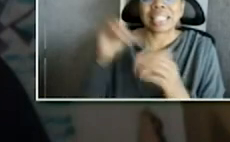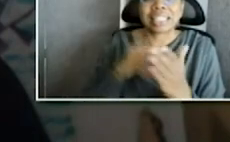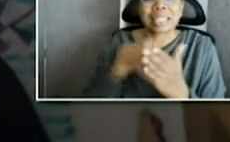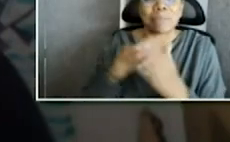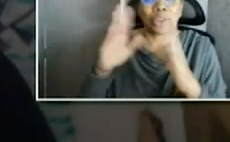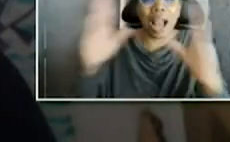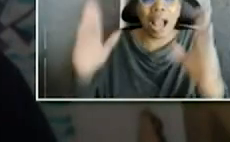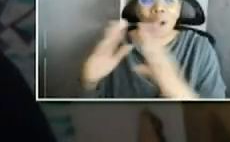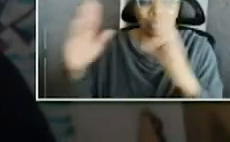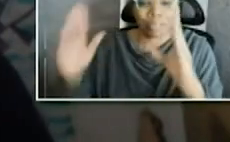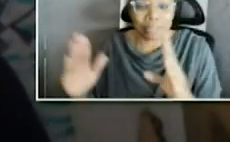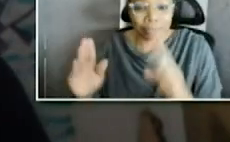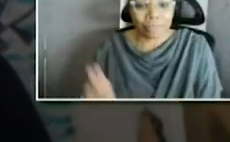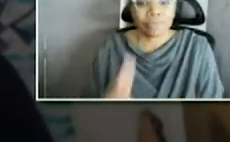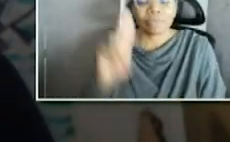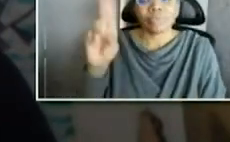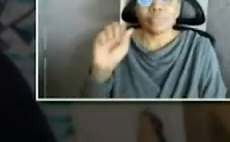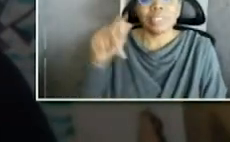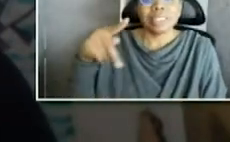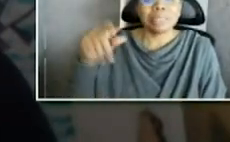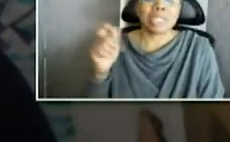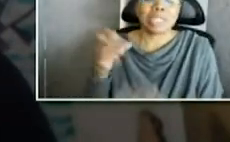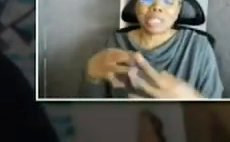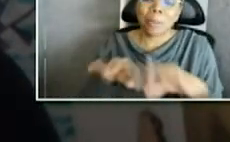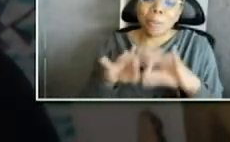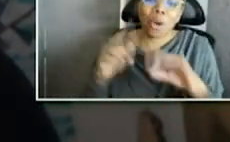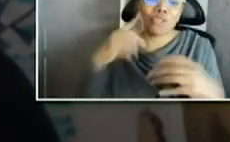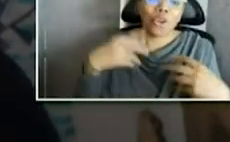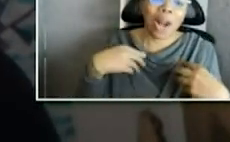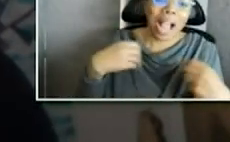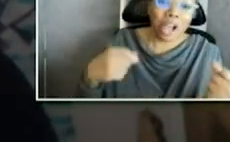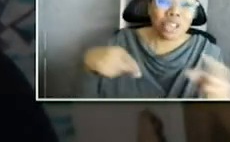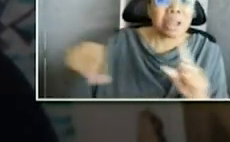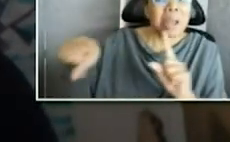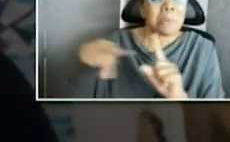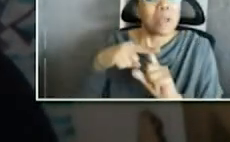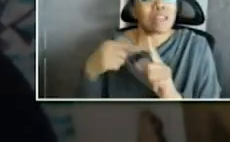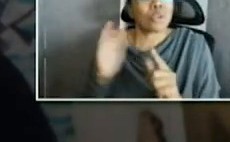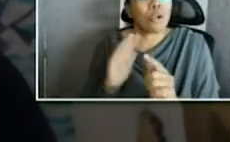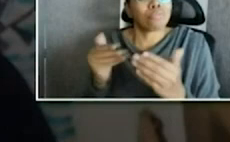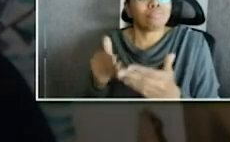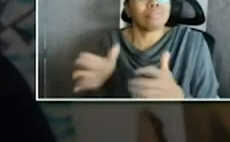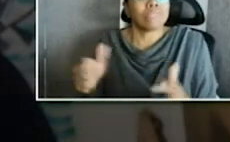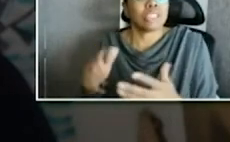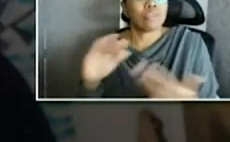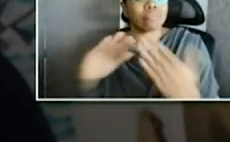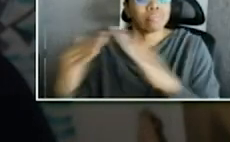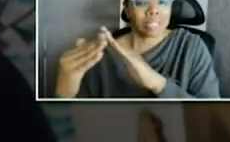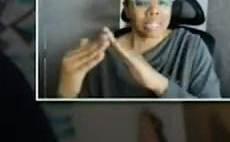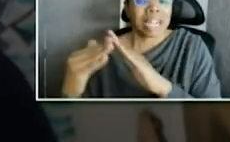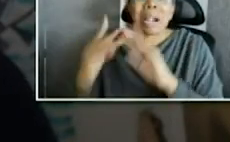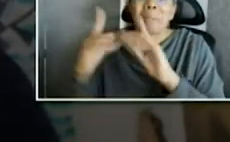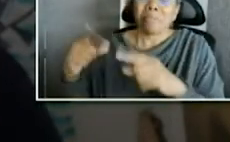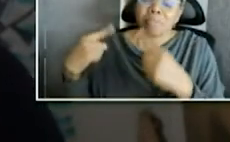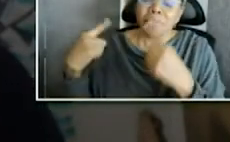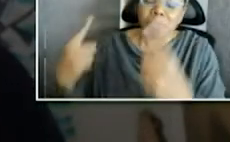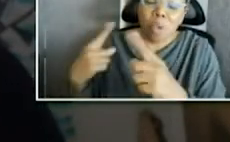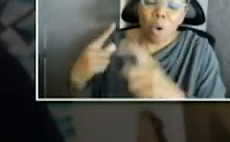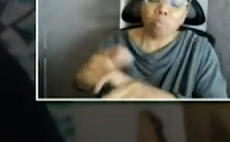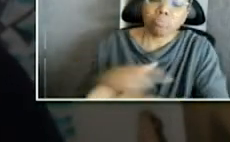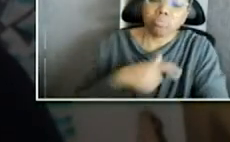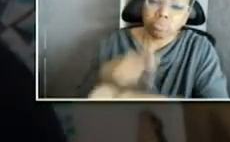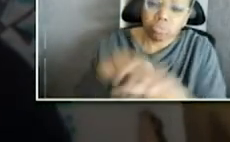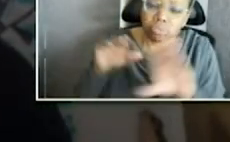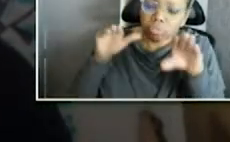civic life. And what's evident in the Great Postal Heist is that there's been a coordinated, long-term effort to dismantle and privatize the